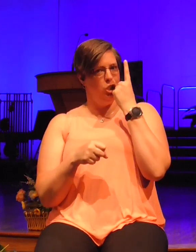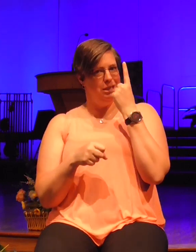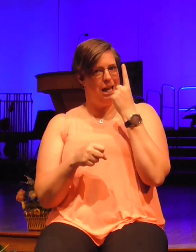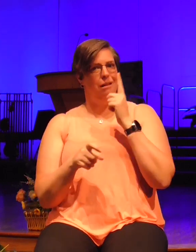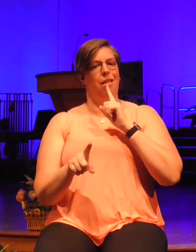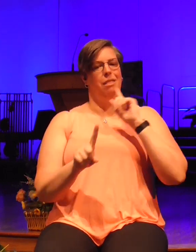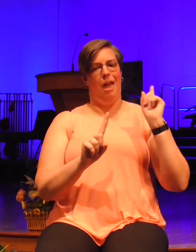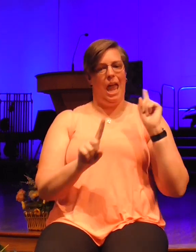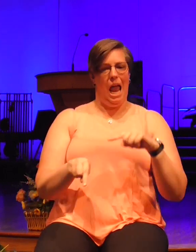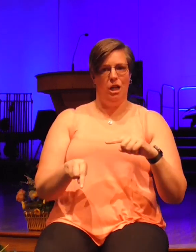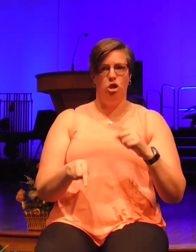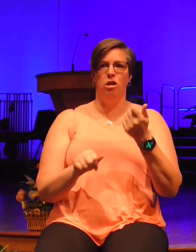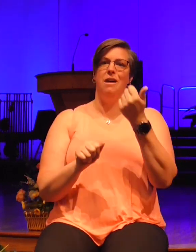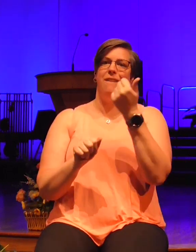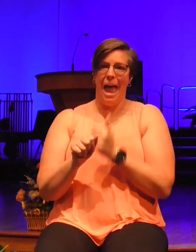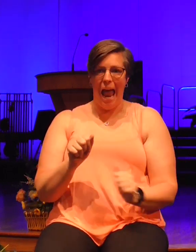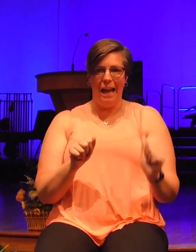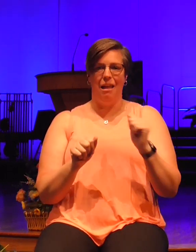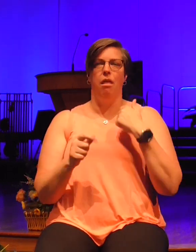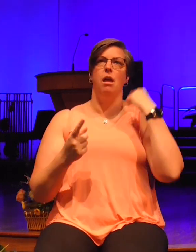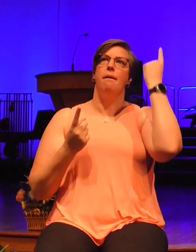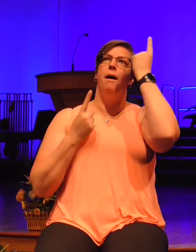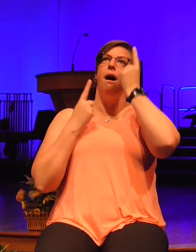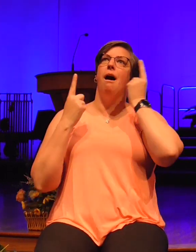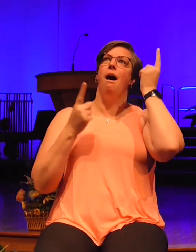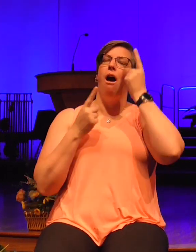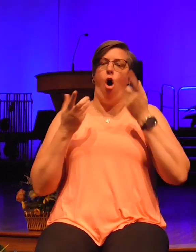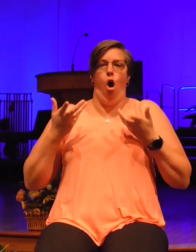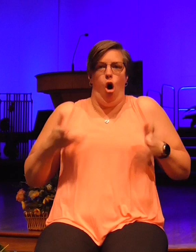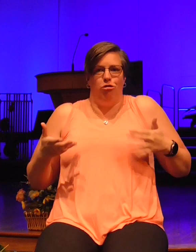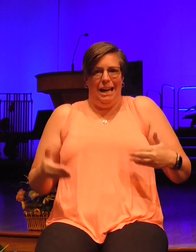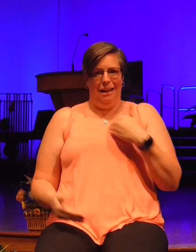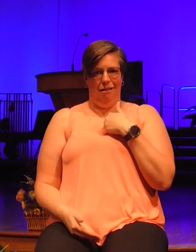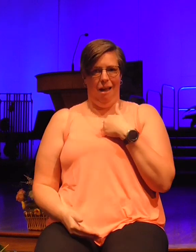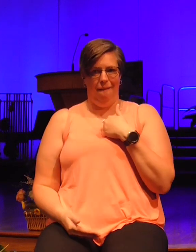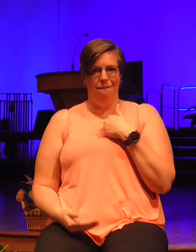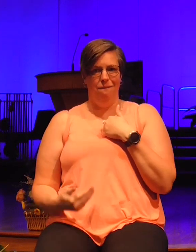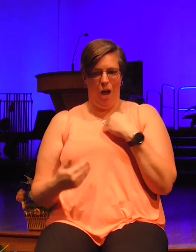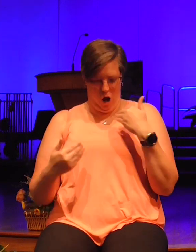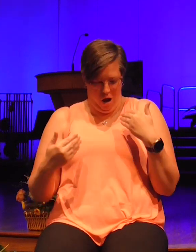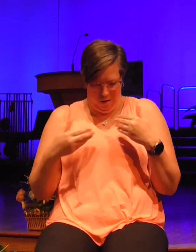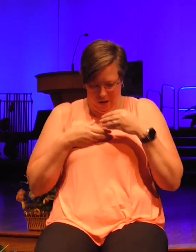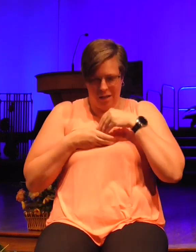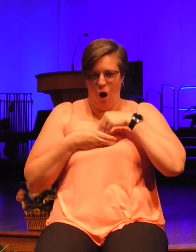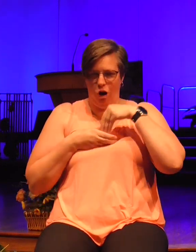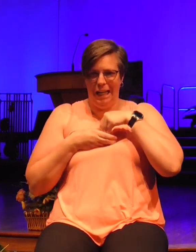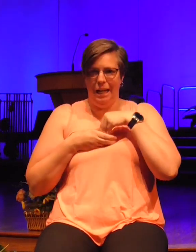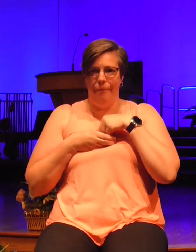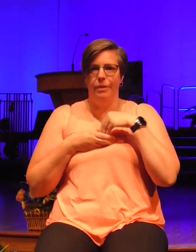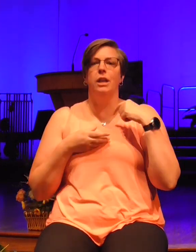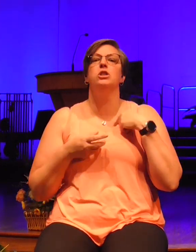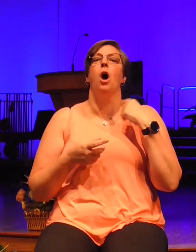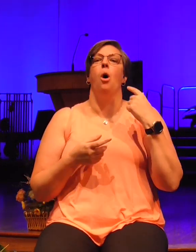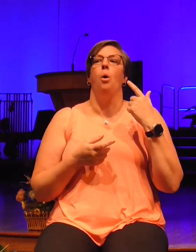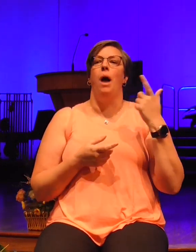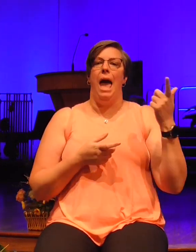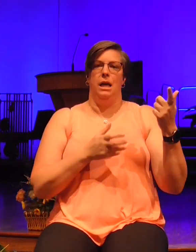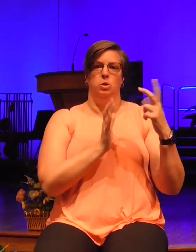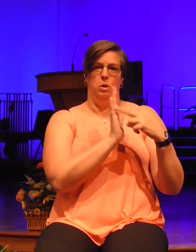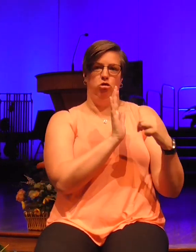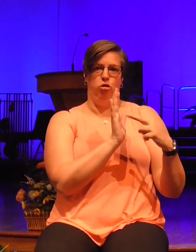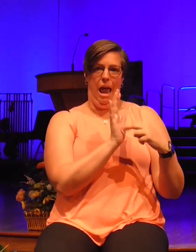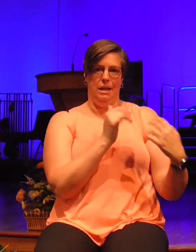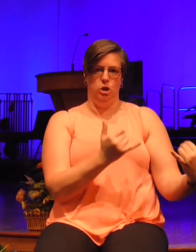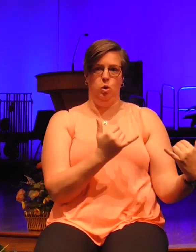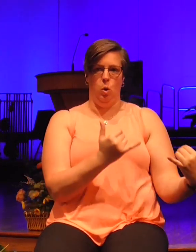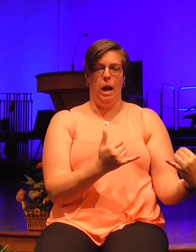of anything I'm pondering are right within me. And I get curious, as Reverend Michelle read in our readings